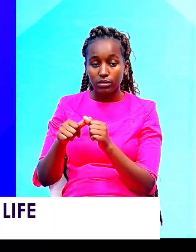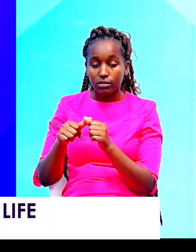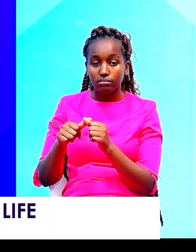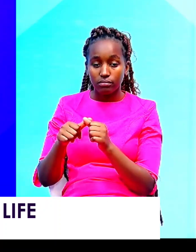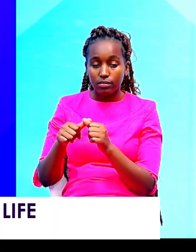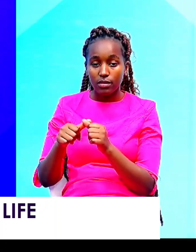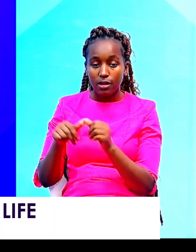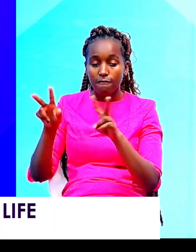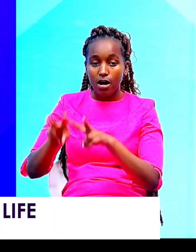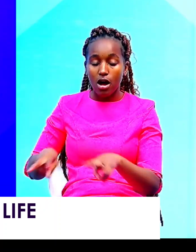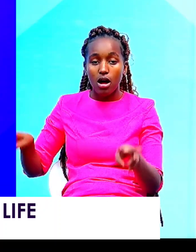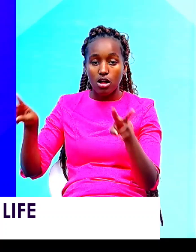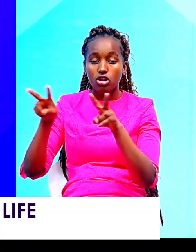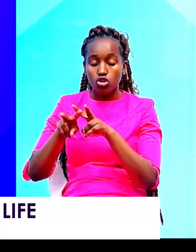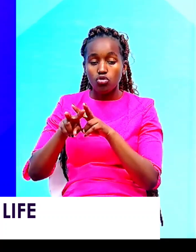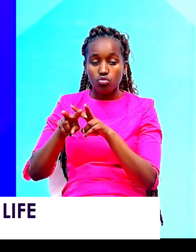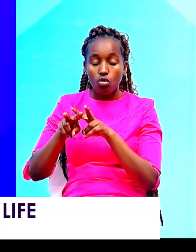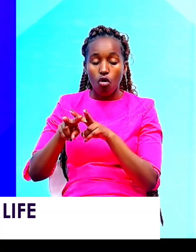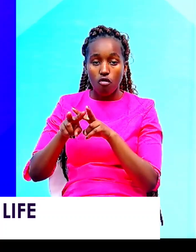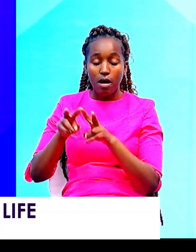value that is